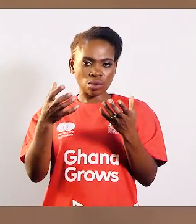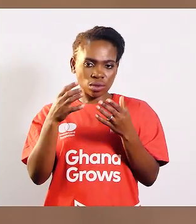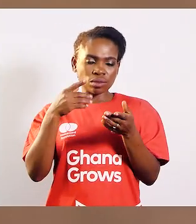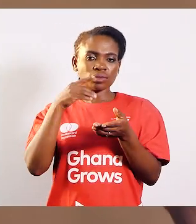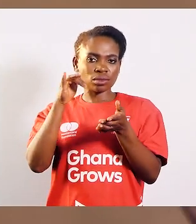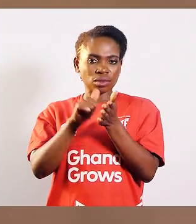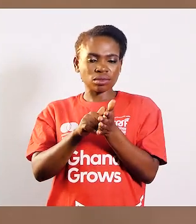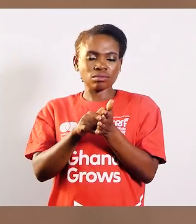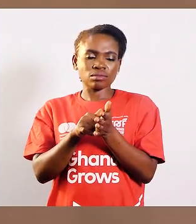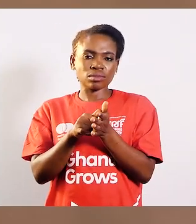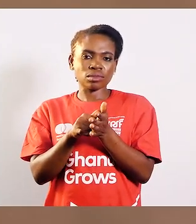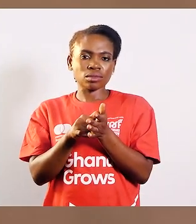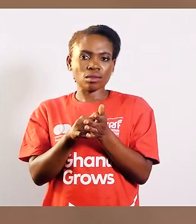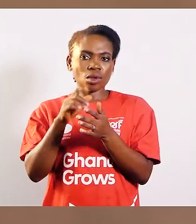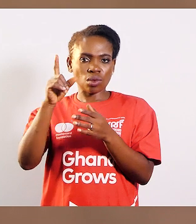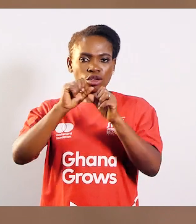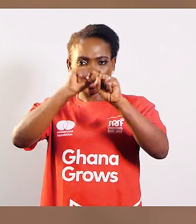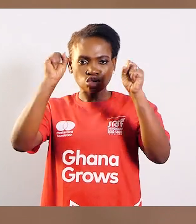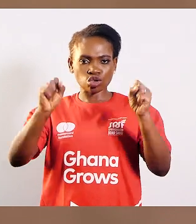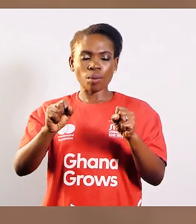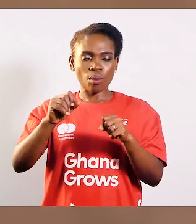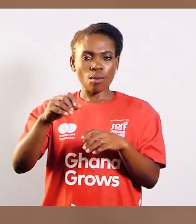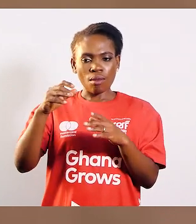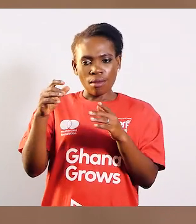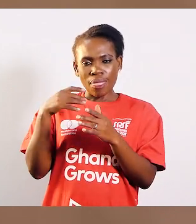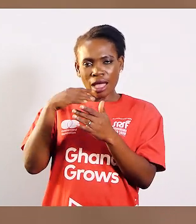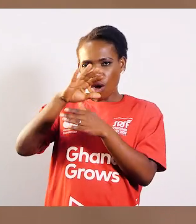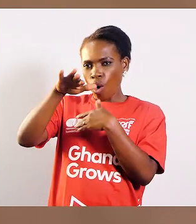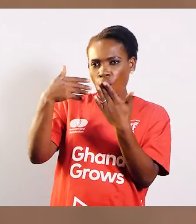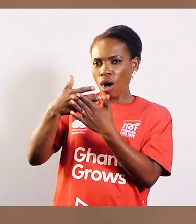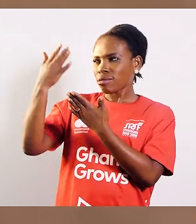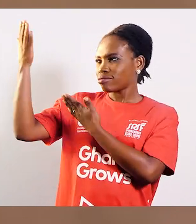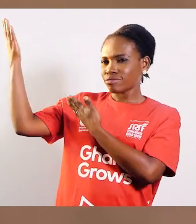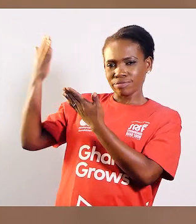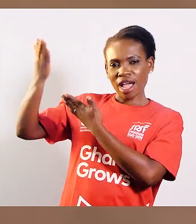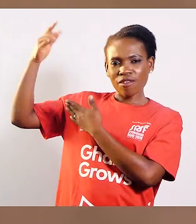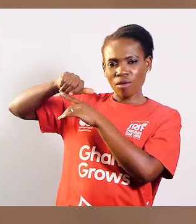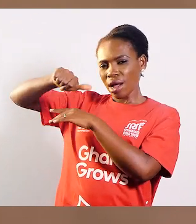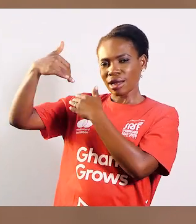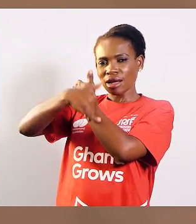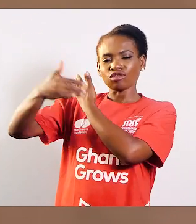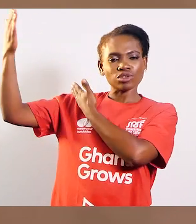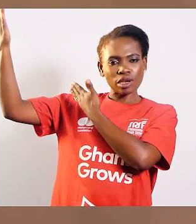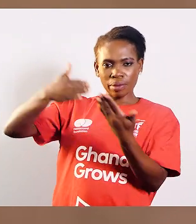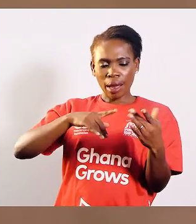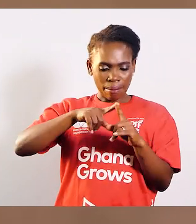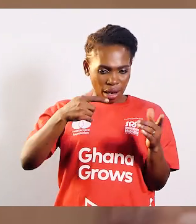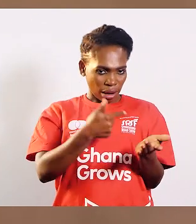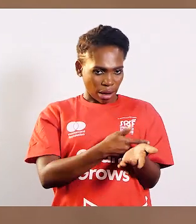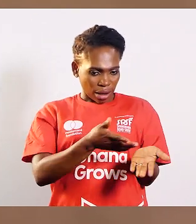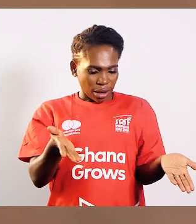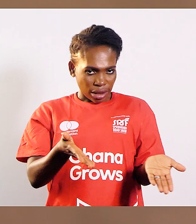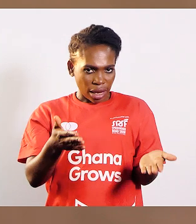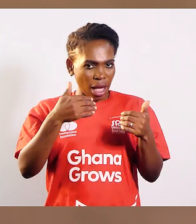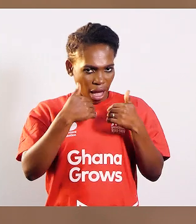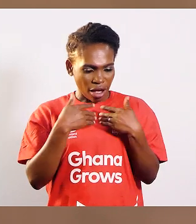to one shopping mall and I realized the mushrooms there are imported. Okay. Meanwhile, we have the capacity to, all the